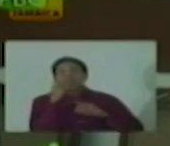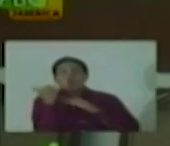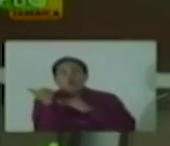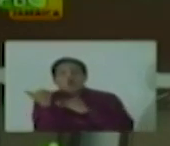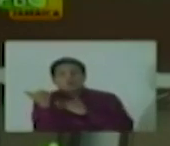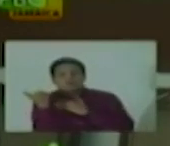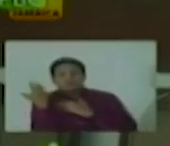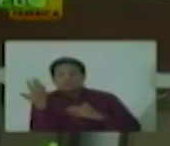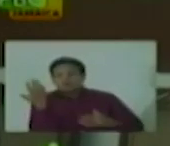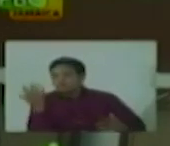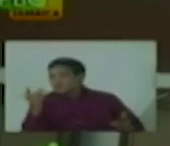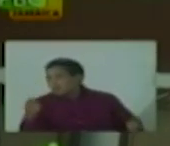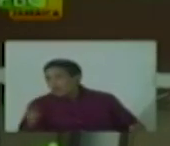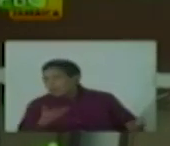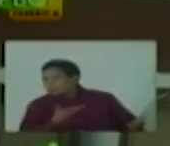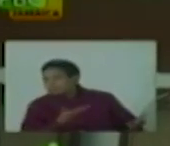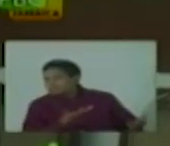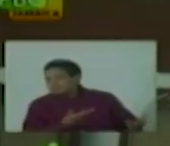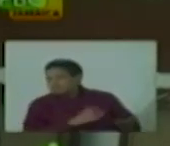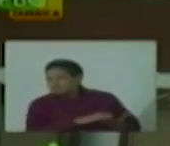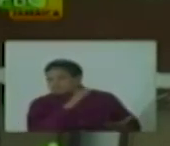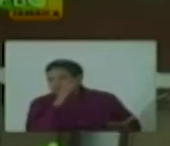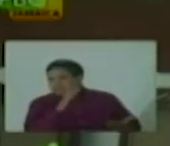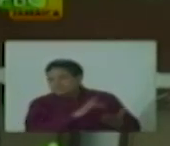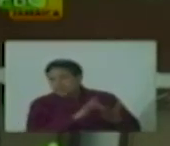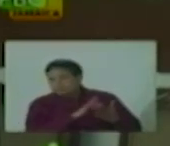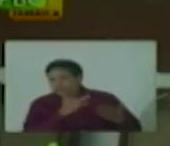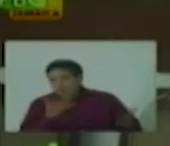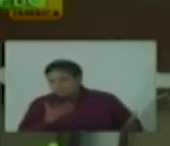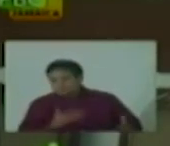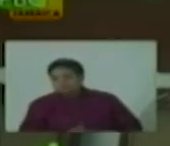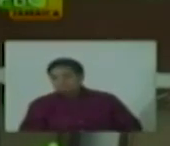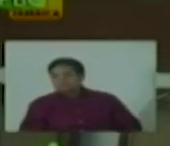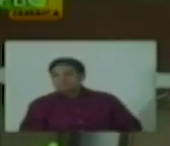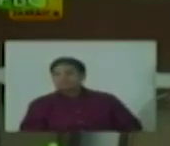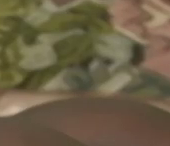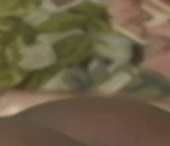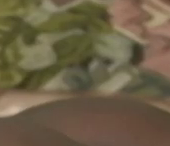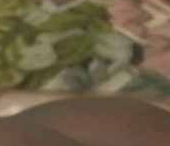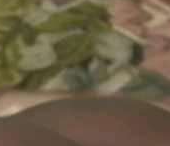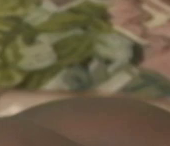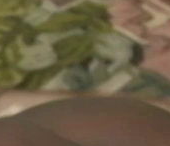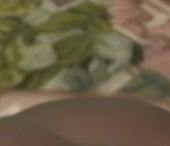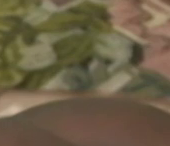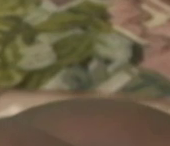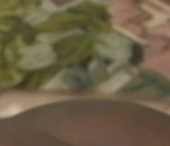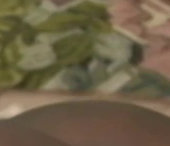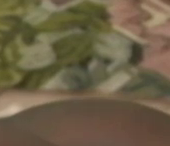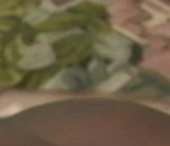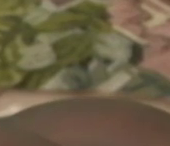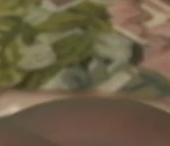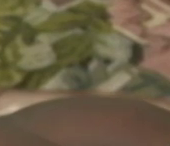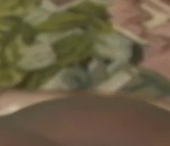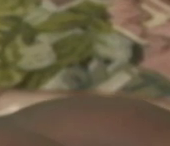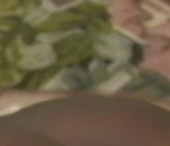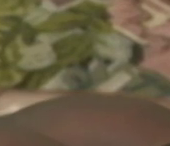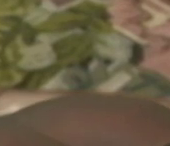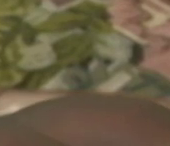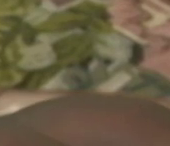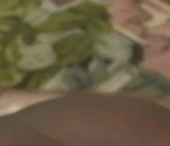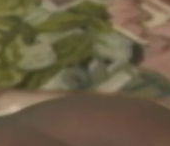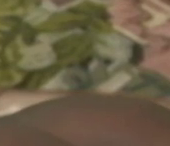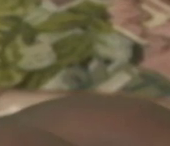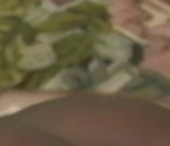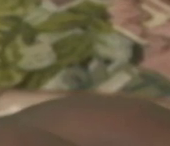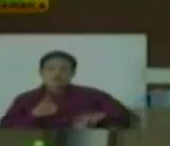Mr. Bunting adds that the provision of tablets for teachers was part of the 2017 to 2021 Heads of Agreement.